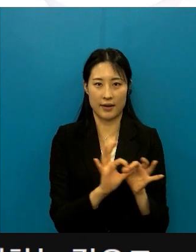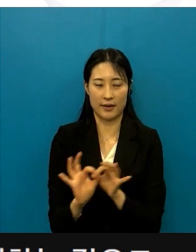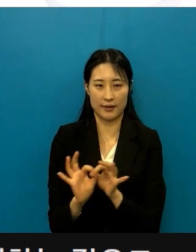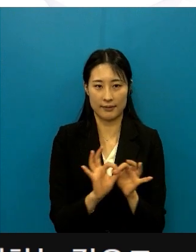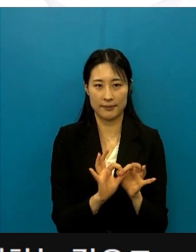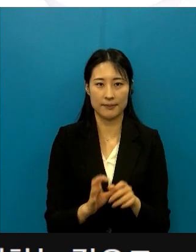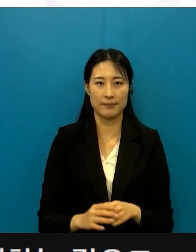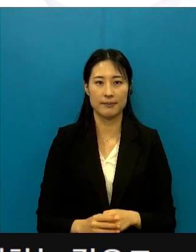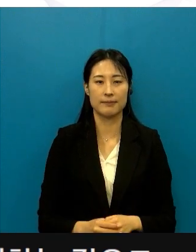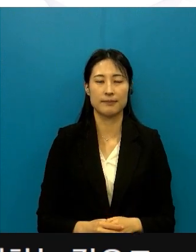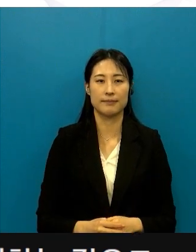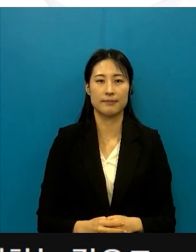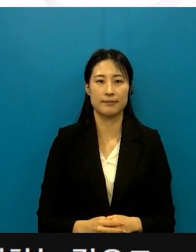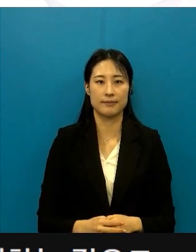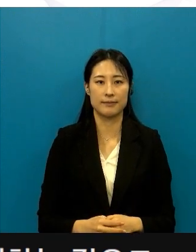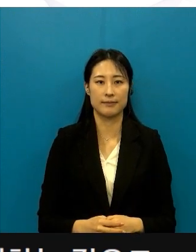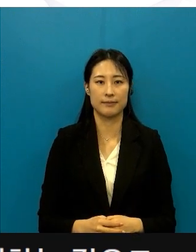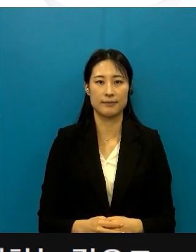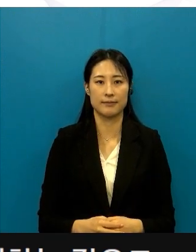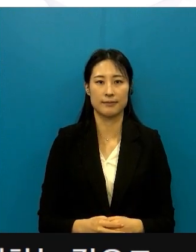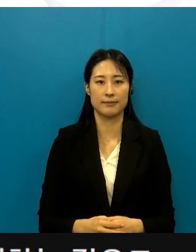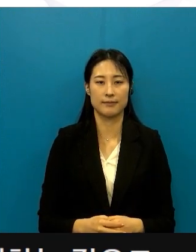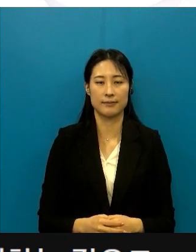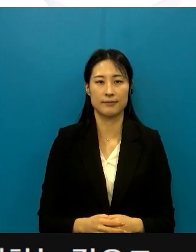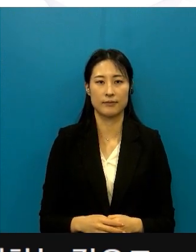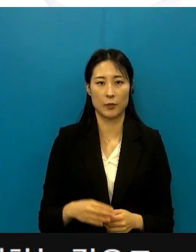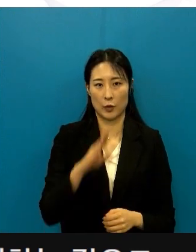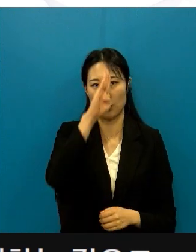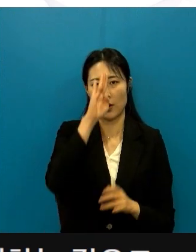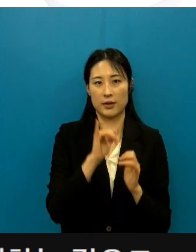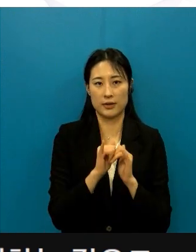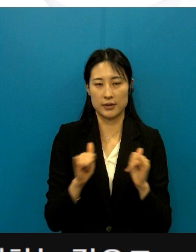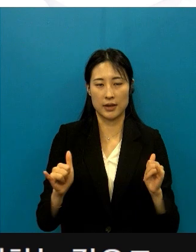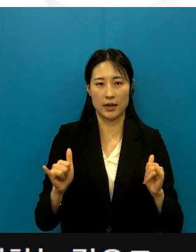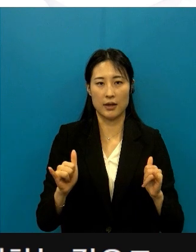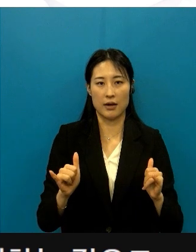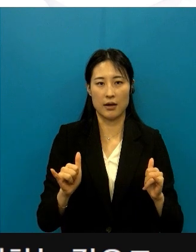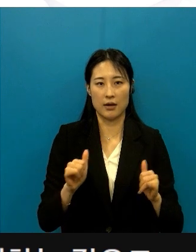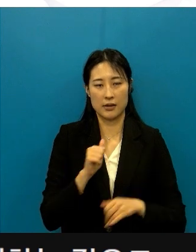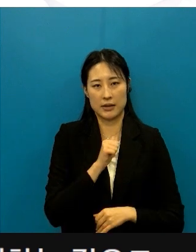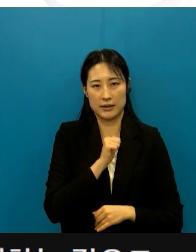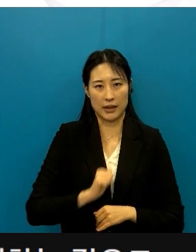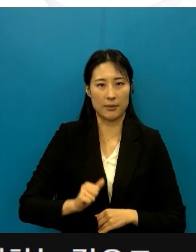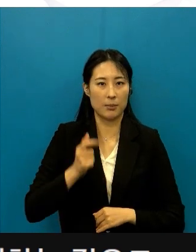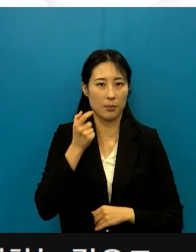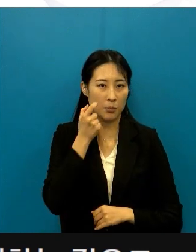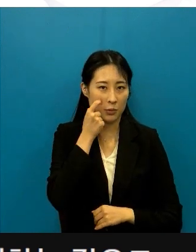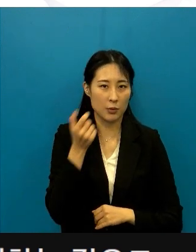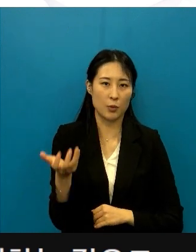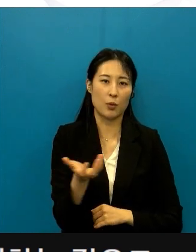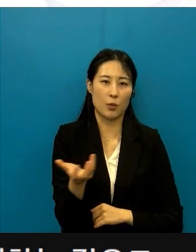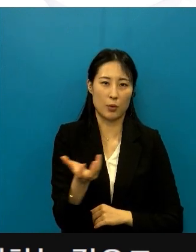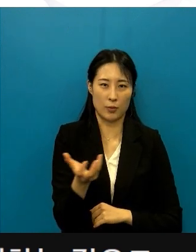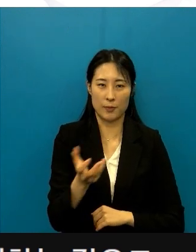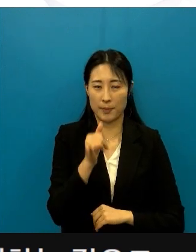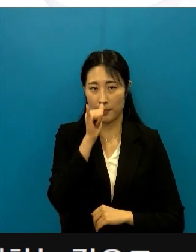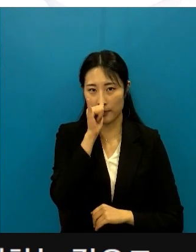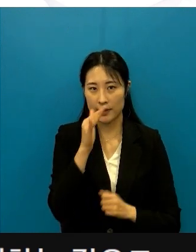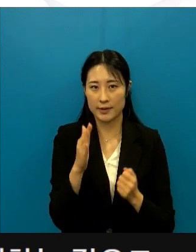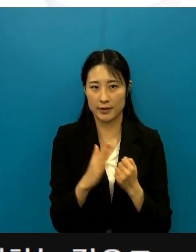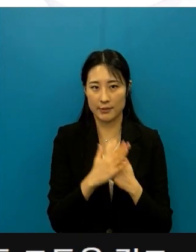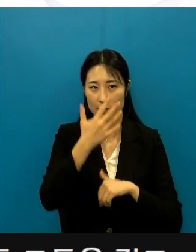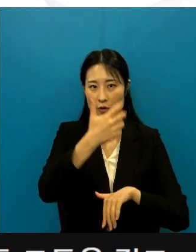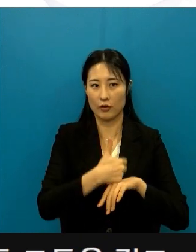help to their death. That kind of doctor's attitude, and it